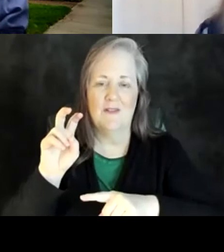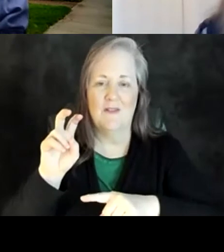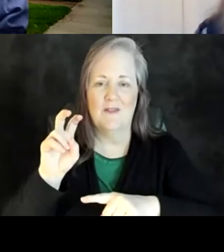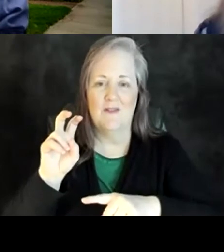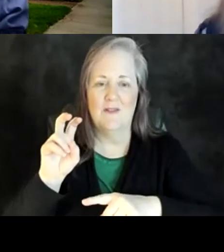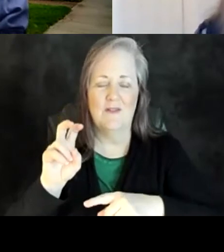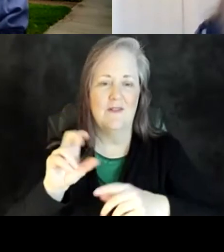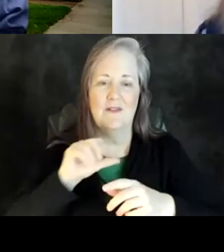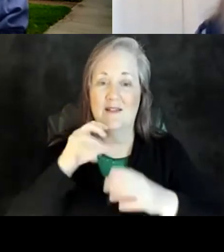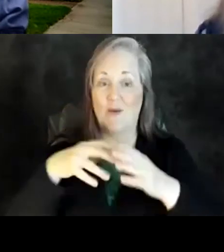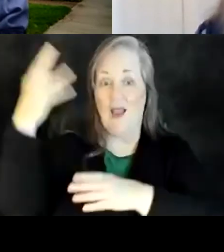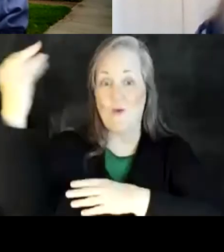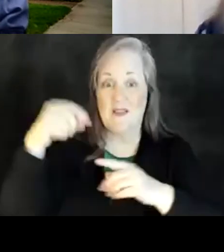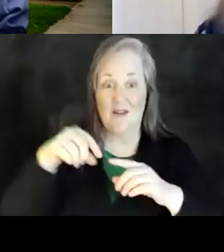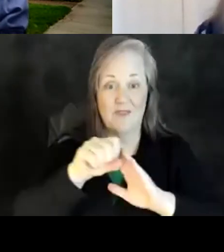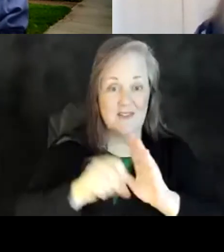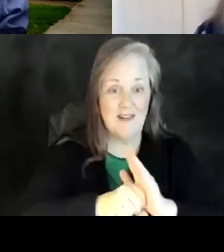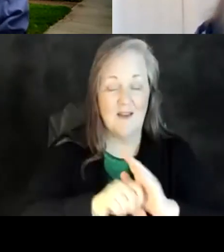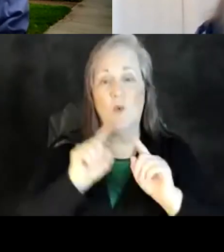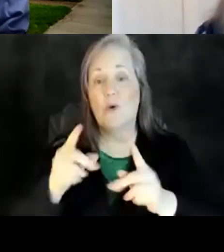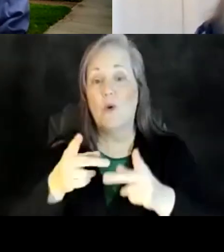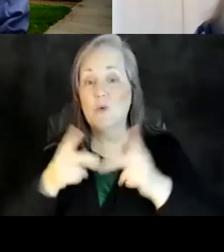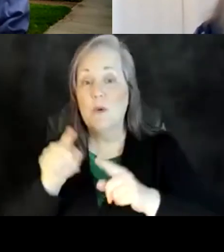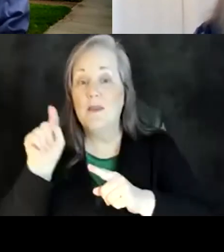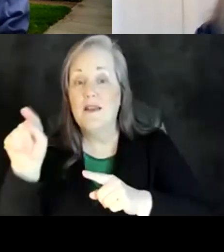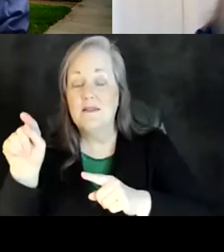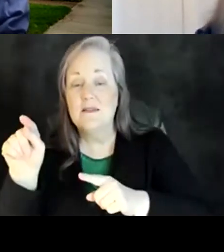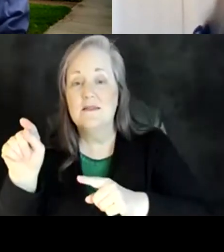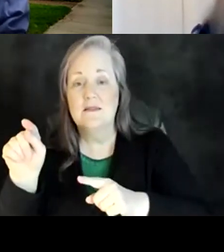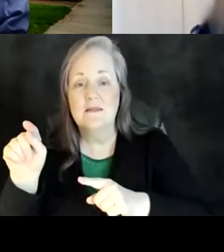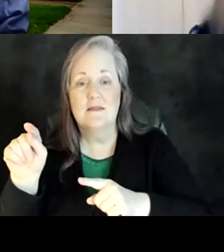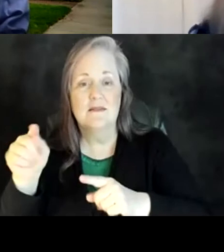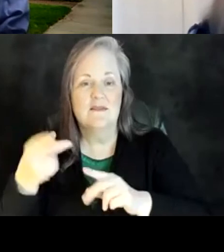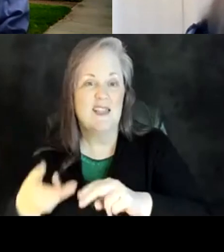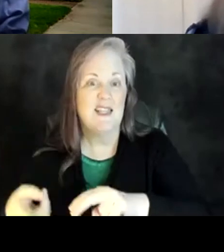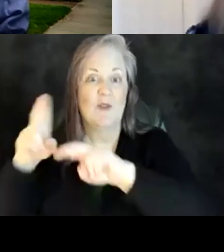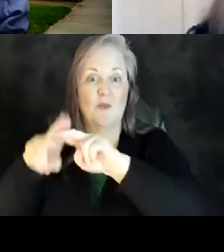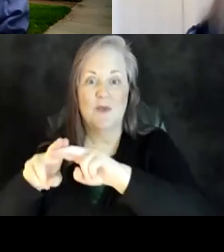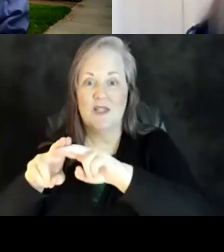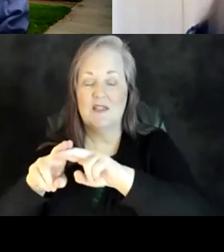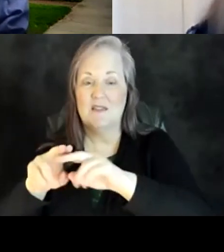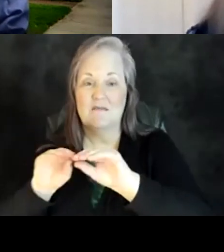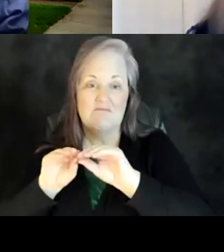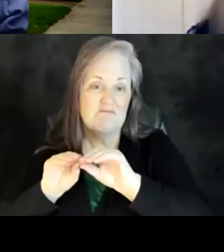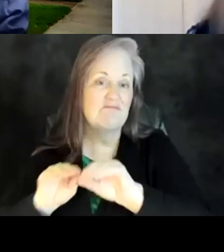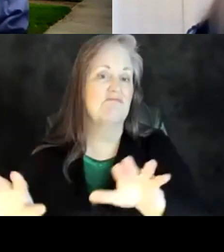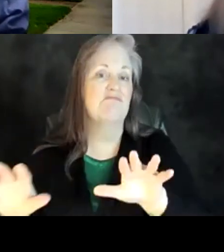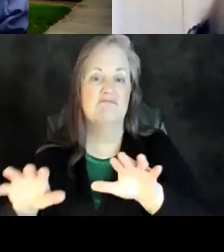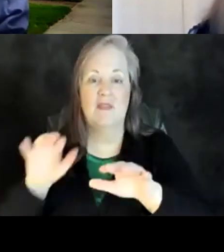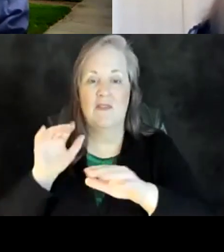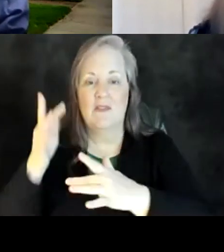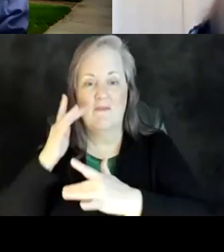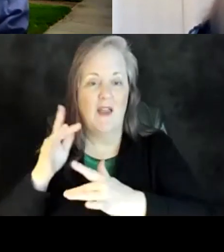the state or to places where we know that there's an increased transmission of the